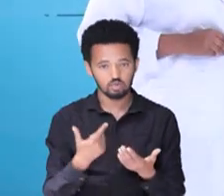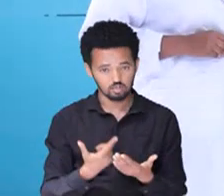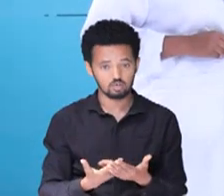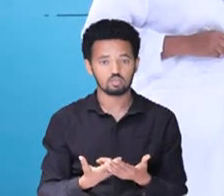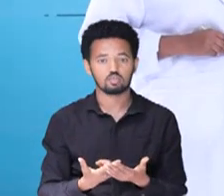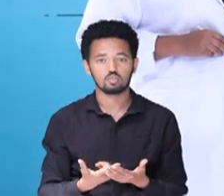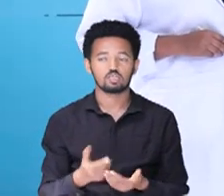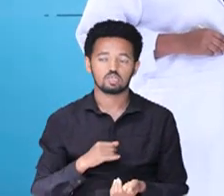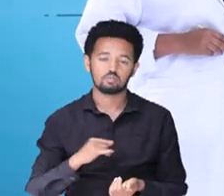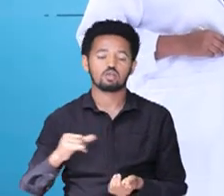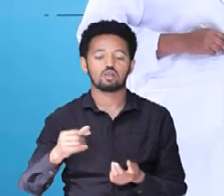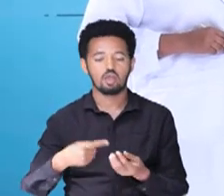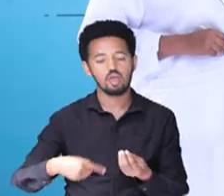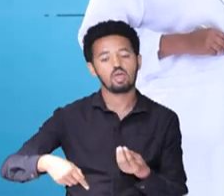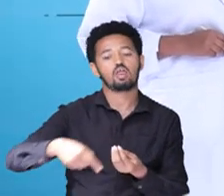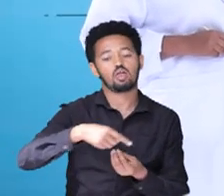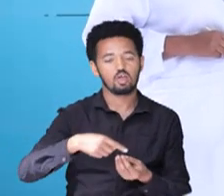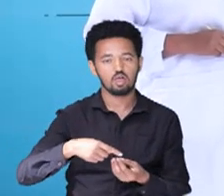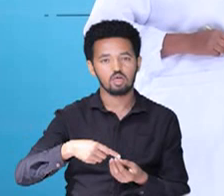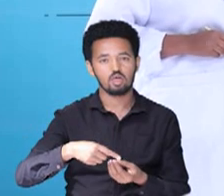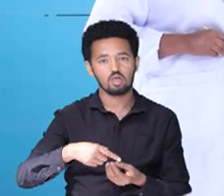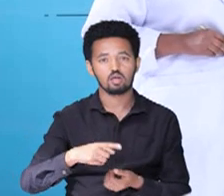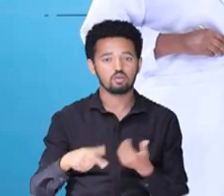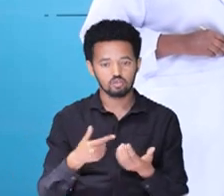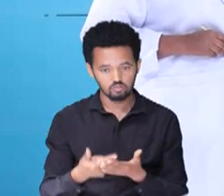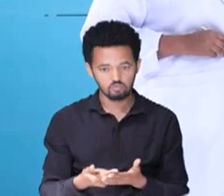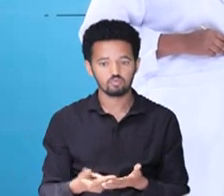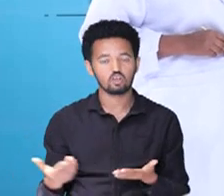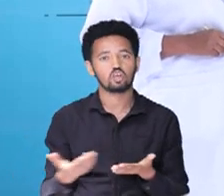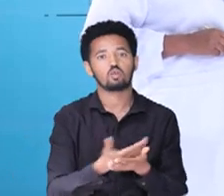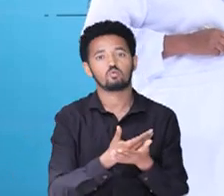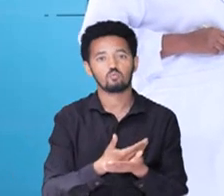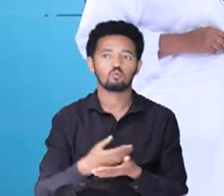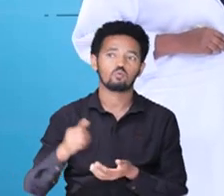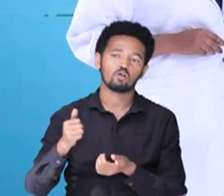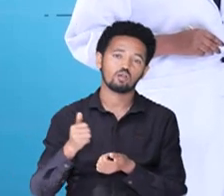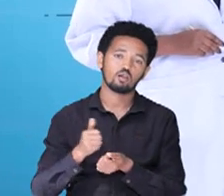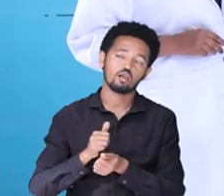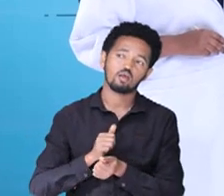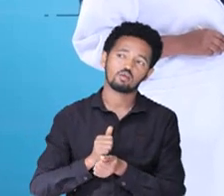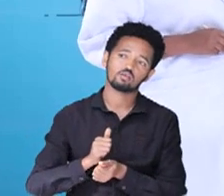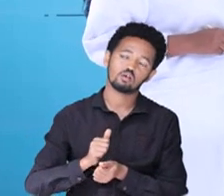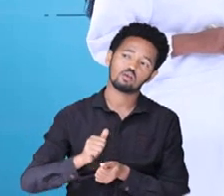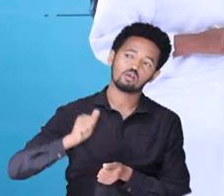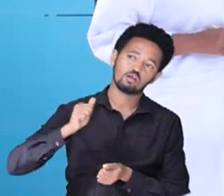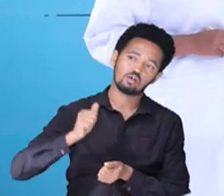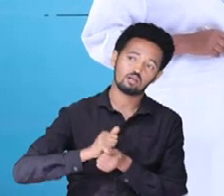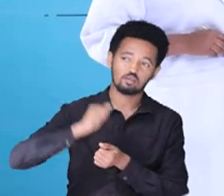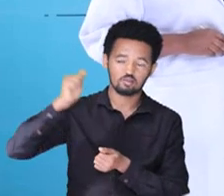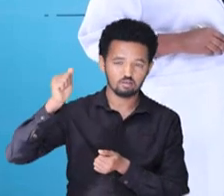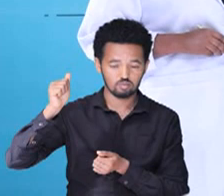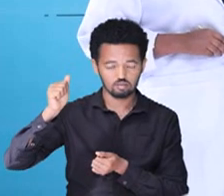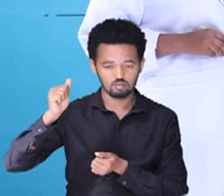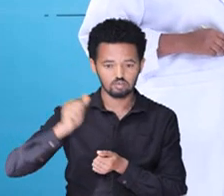and semi-arid areas, and also it is found in humid climate of Africa. The third type